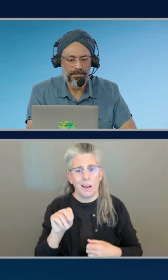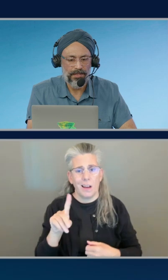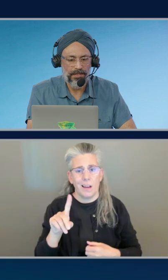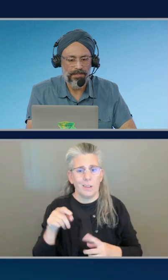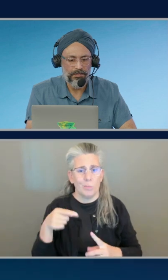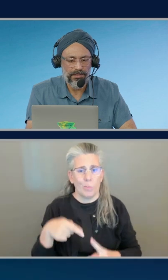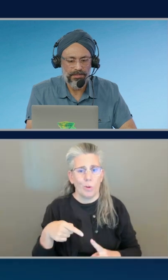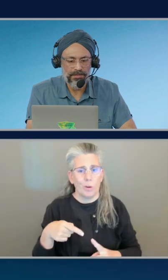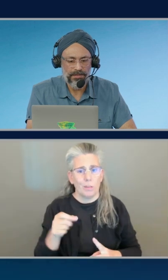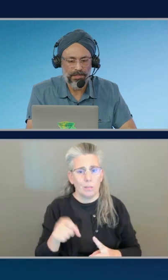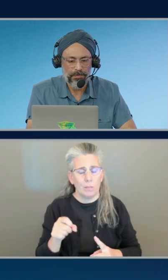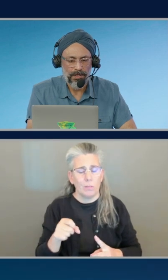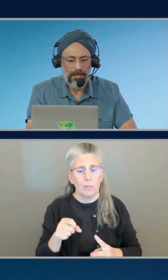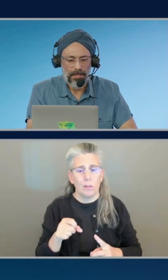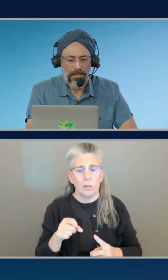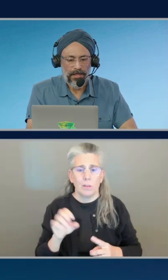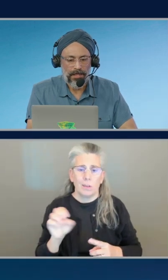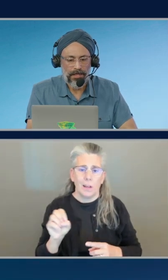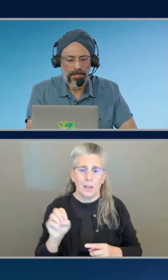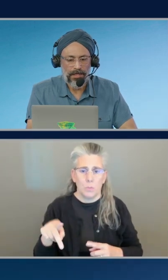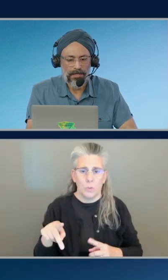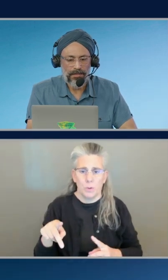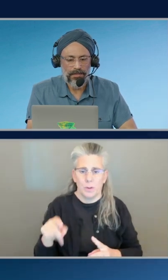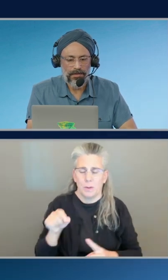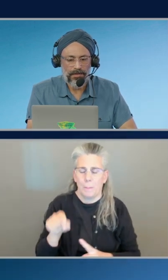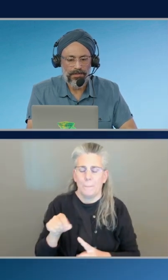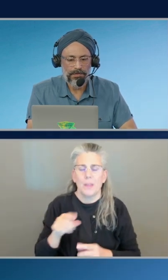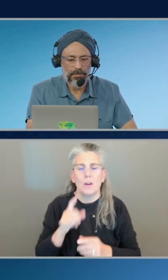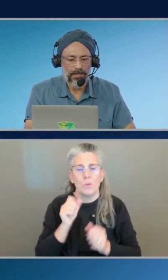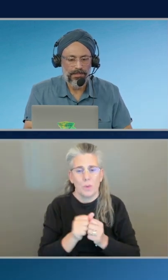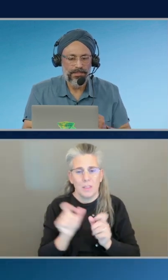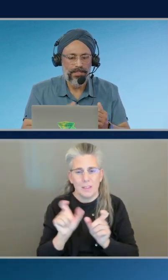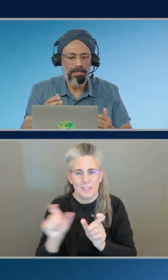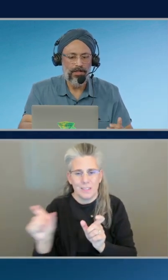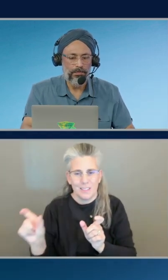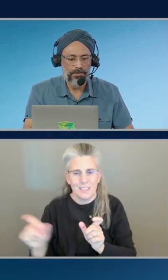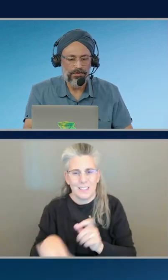endpoint by saying, here is my instance type, and here is